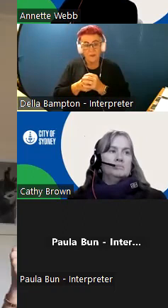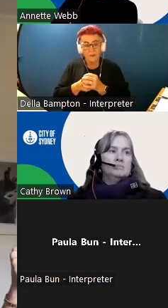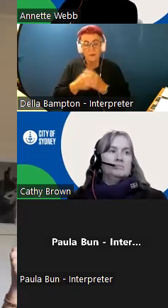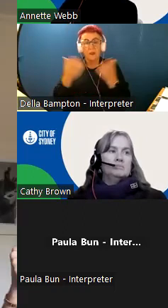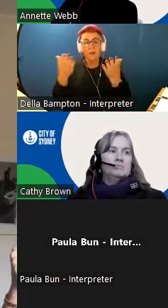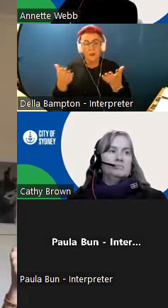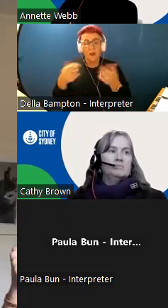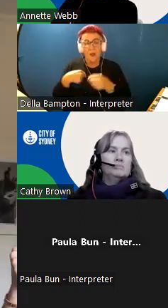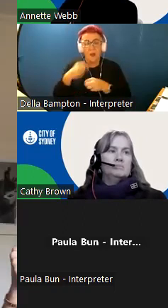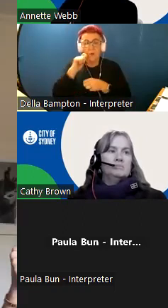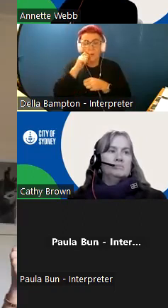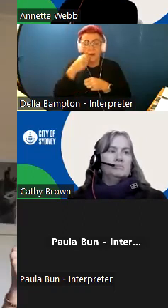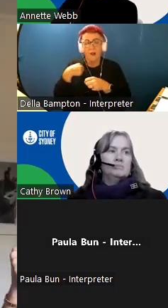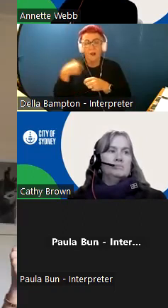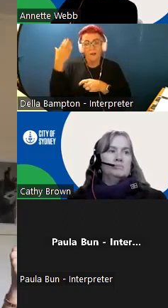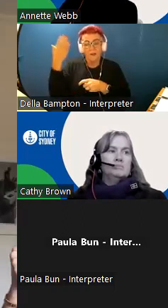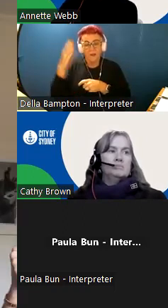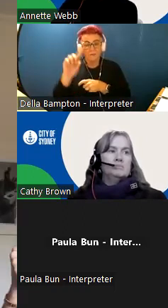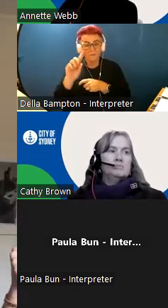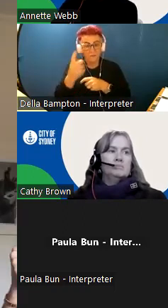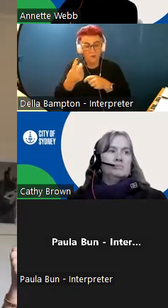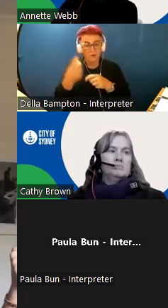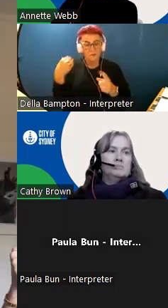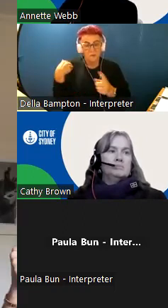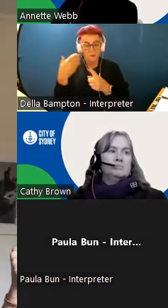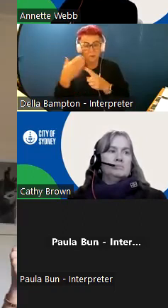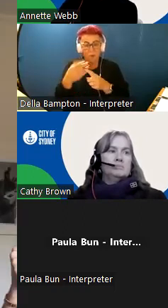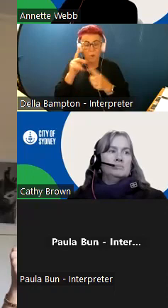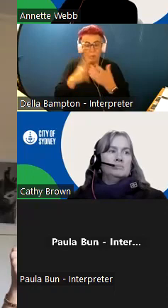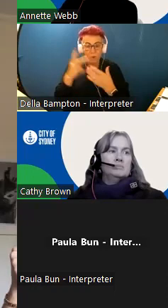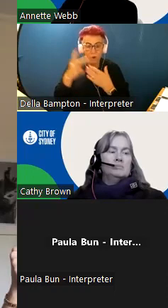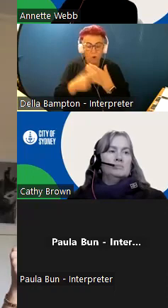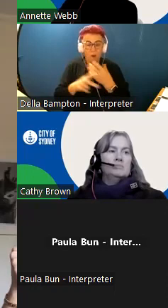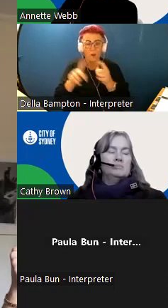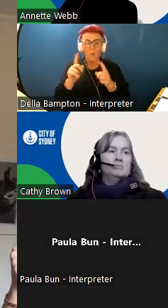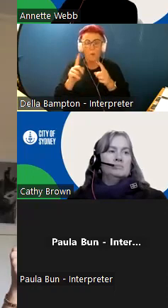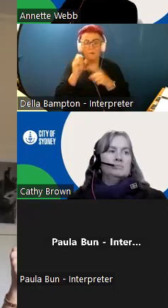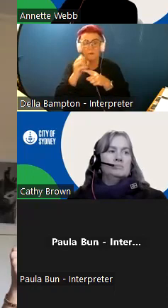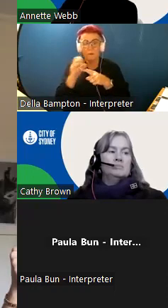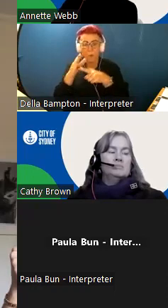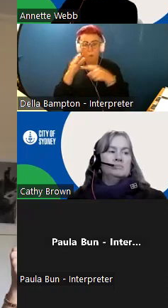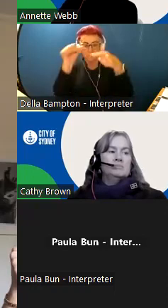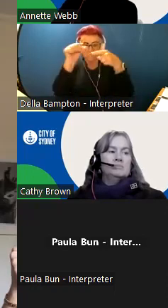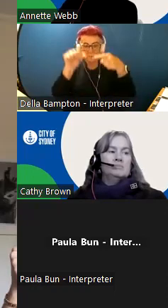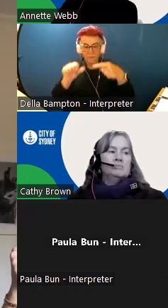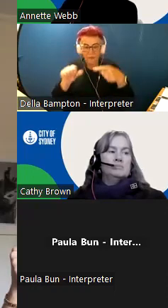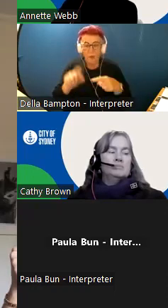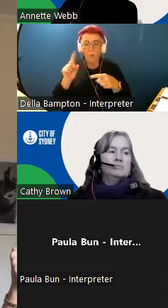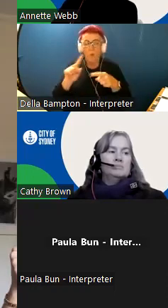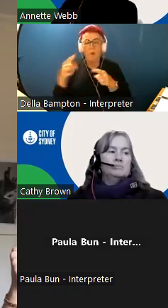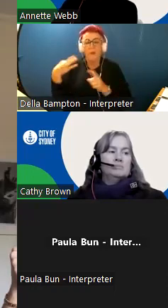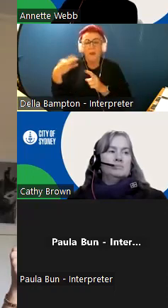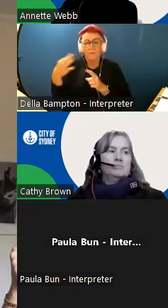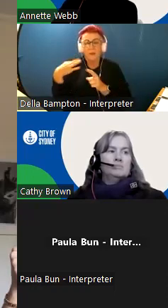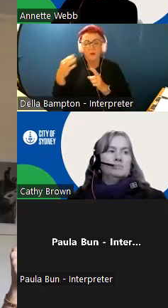So I'm going to speak for a little bit about what the program is, the priorities of the program, and the requirements of applicants. And then